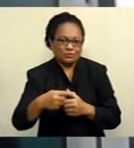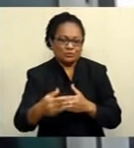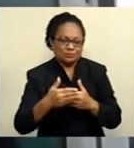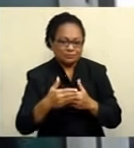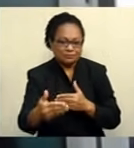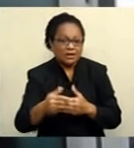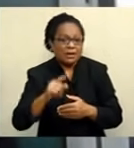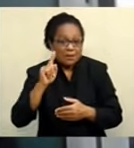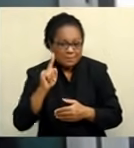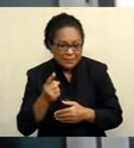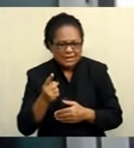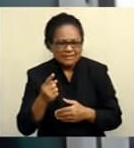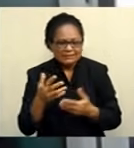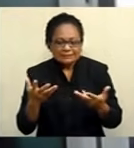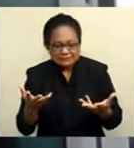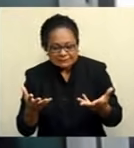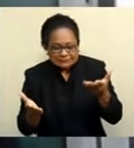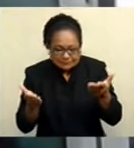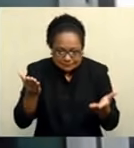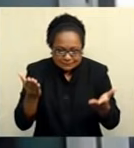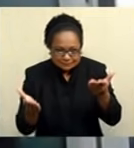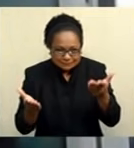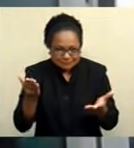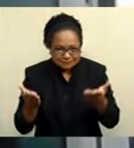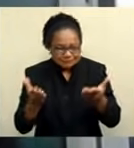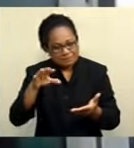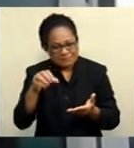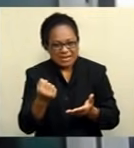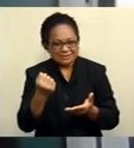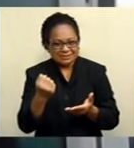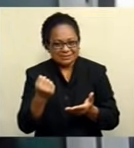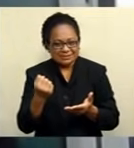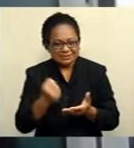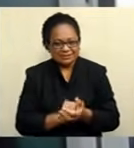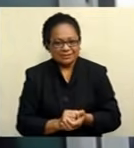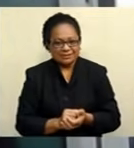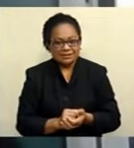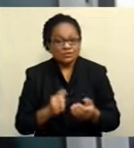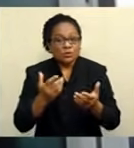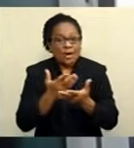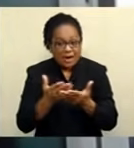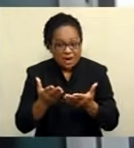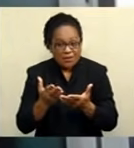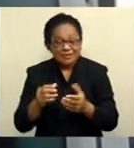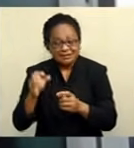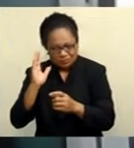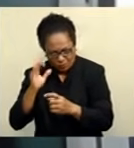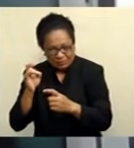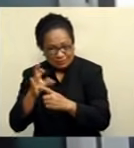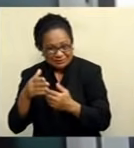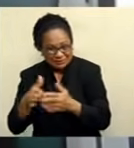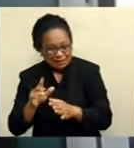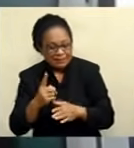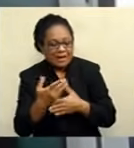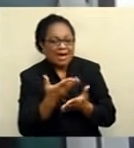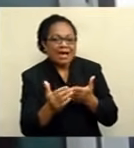to find the right mix. How do we do that? By creating the safest environment for our